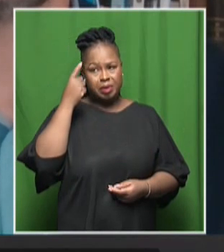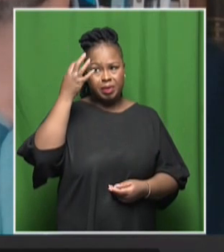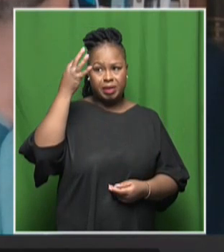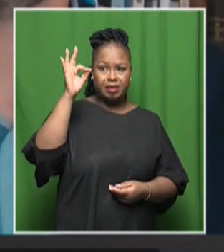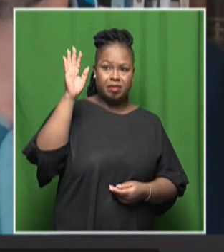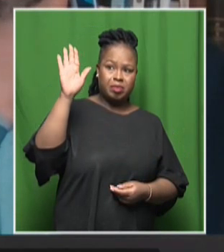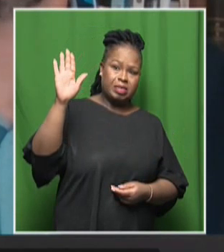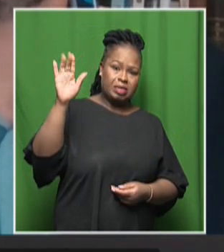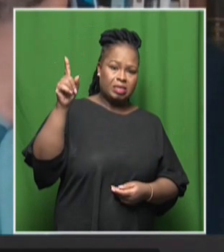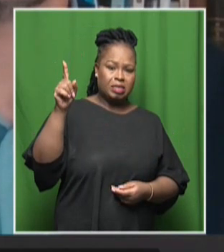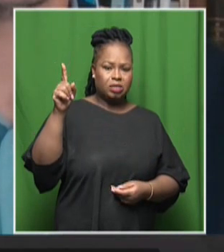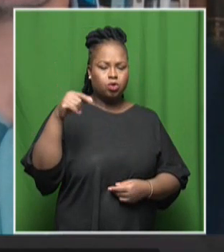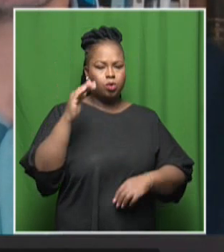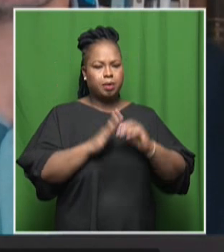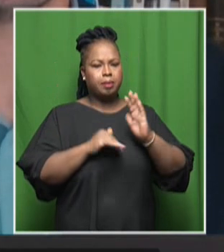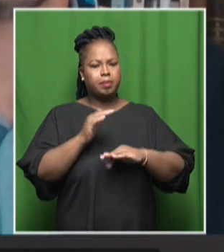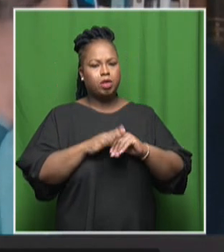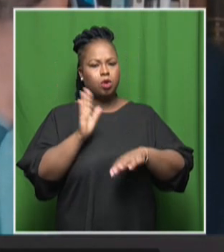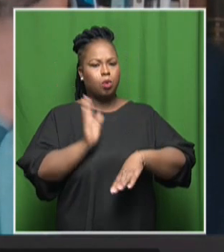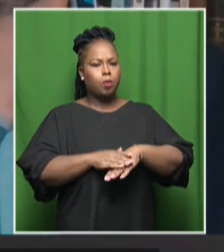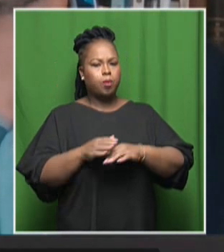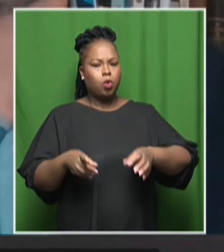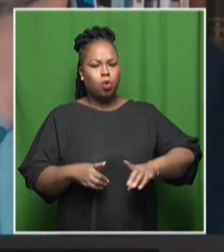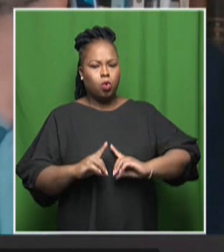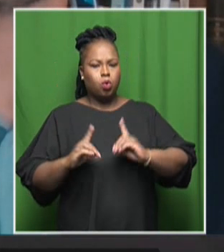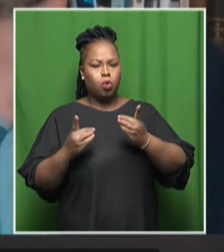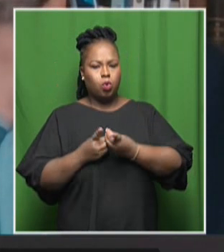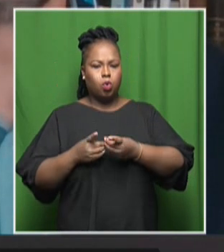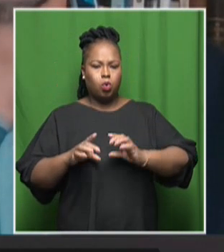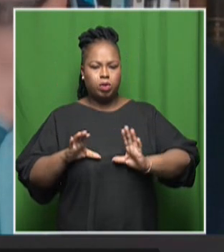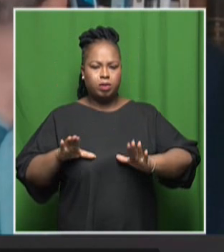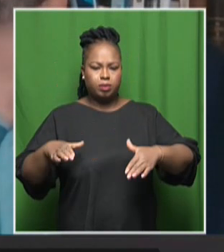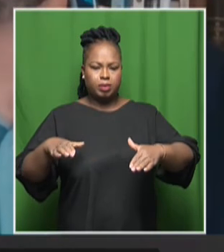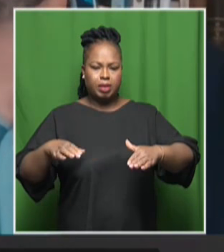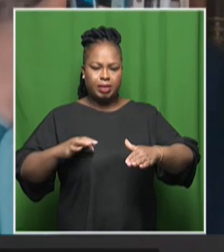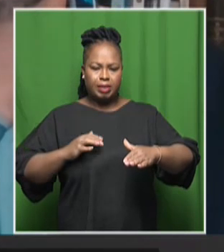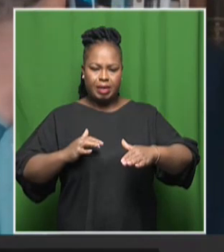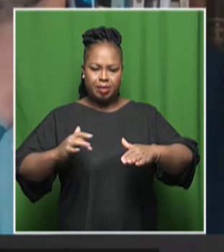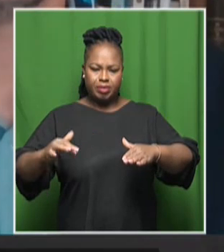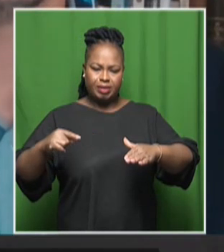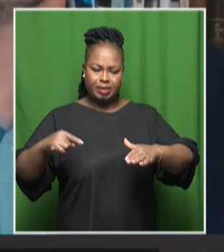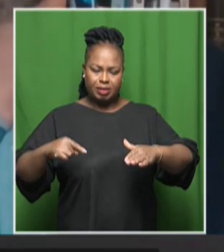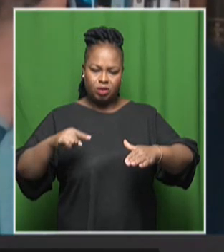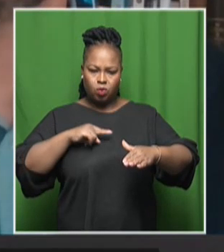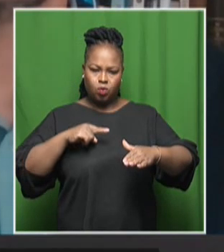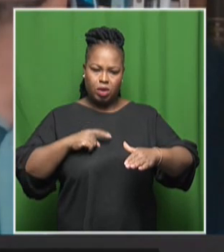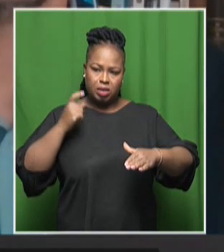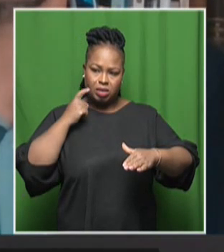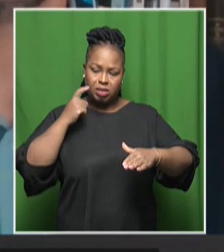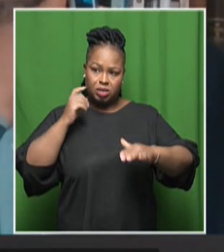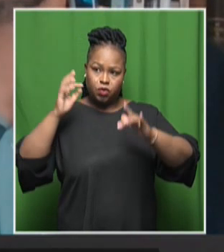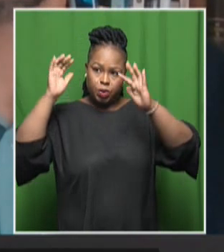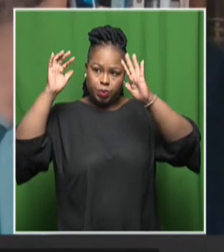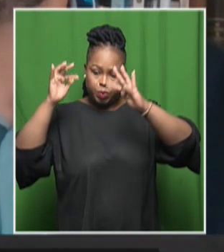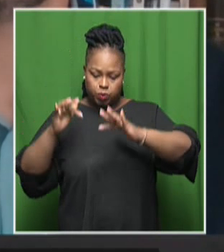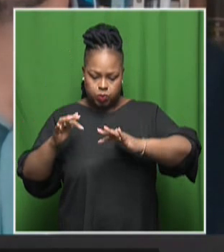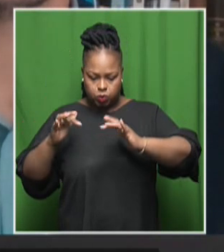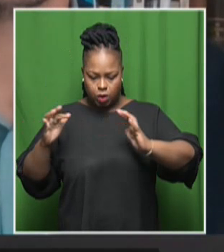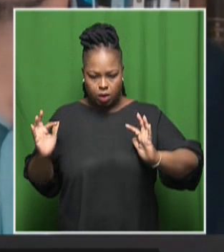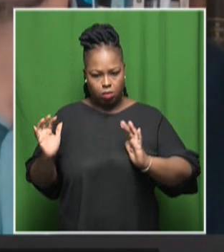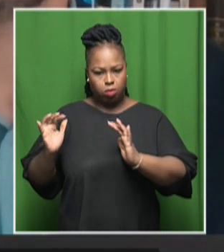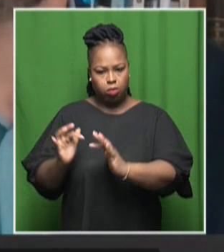for example, to build more dams so that we actually have more catchment areas to